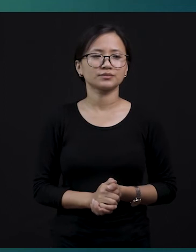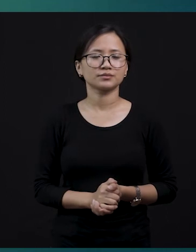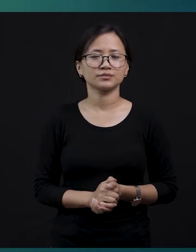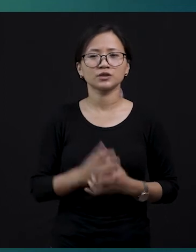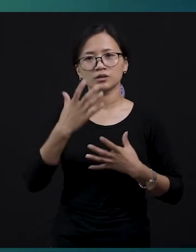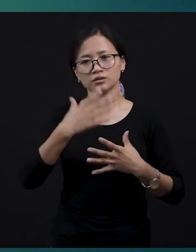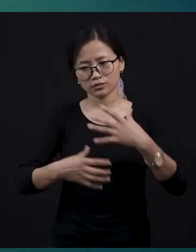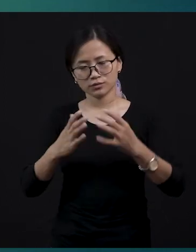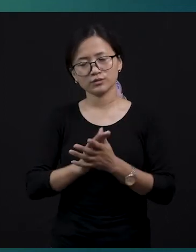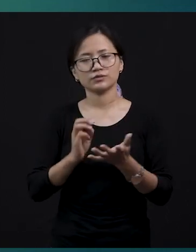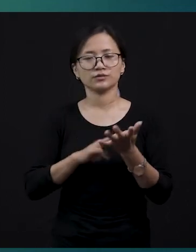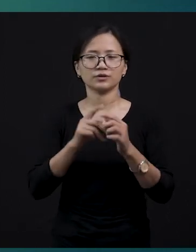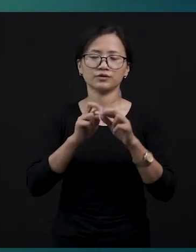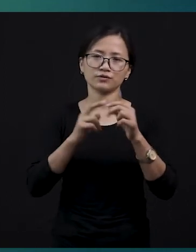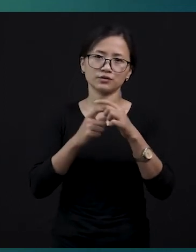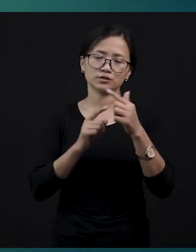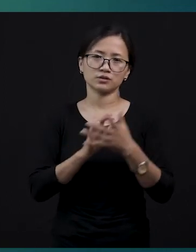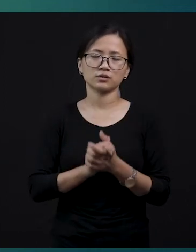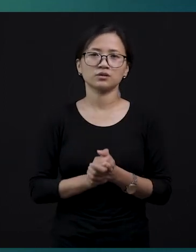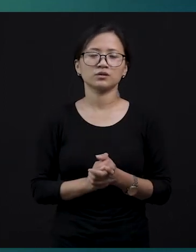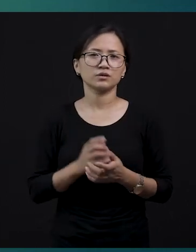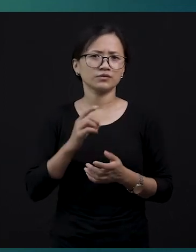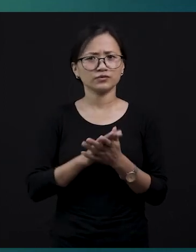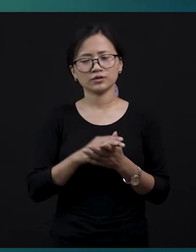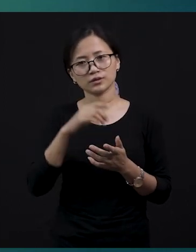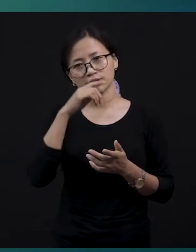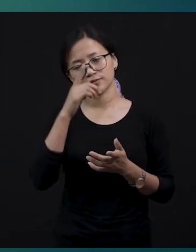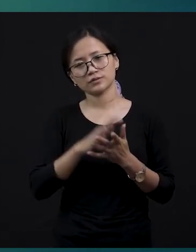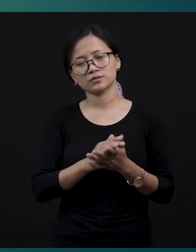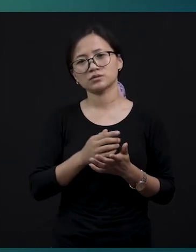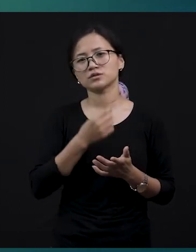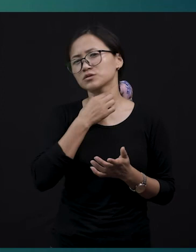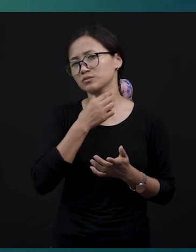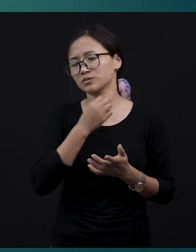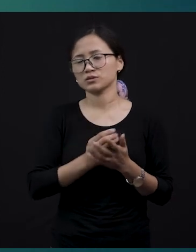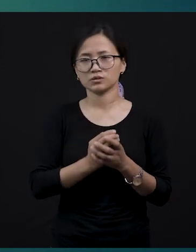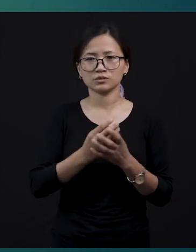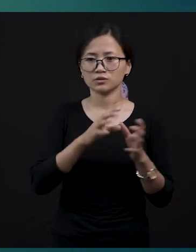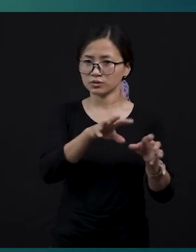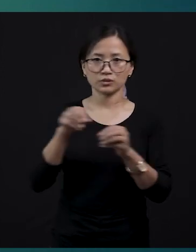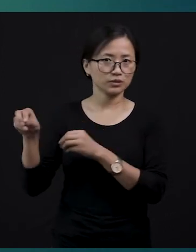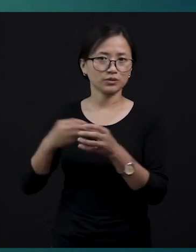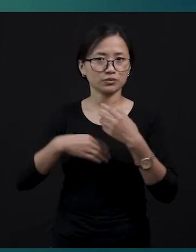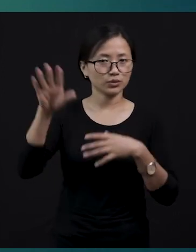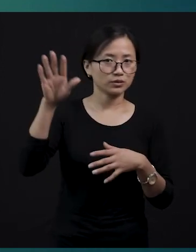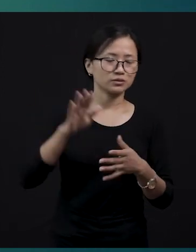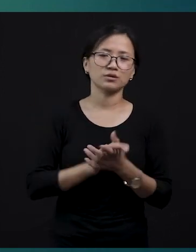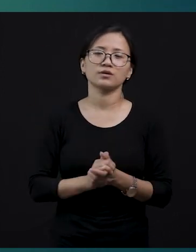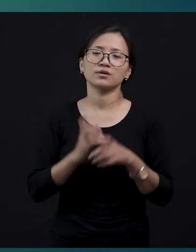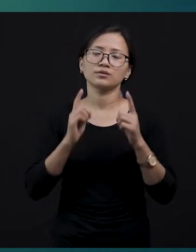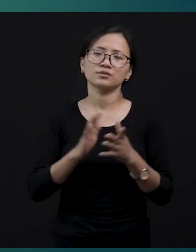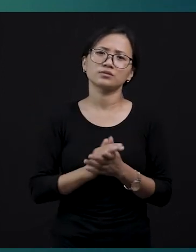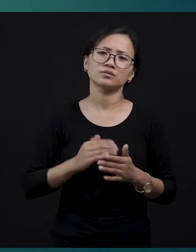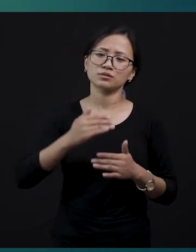it the survival of the fittest, isn't it? If you are smart, you will escape, or else you will be eaten. And so the same thing in our life. If you are smart, you will